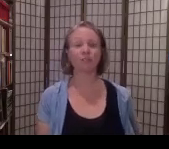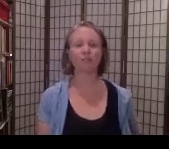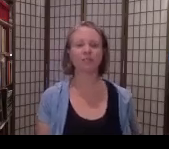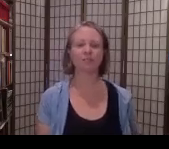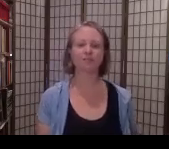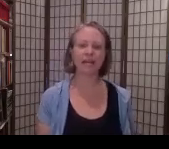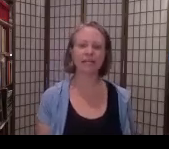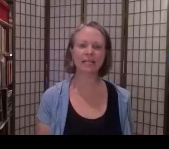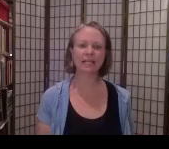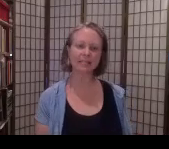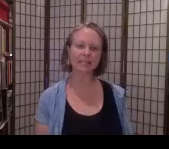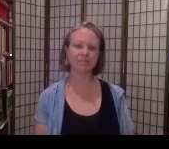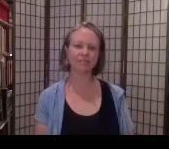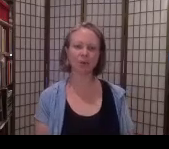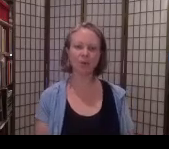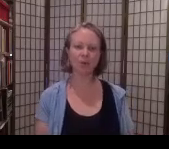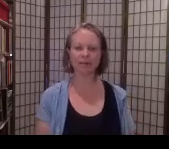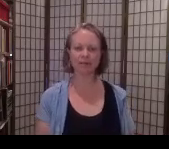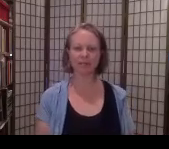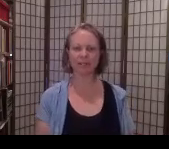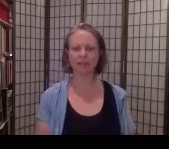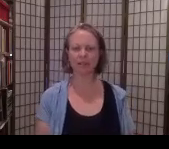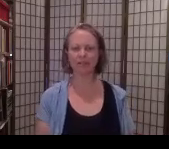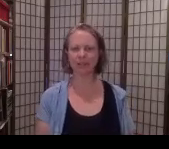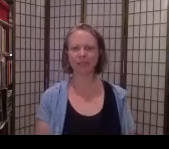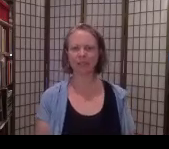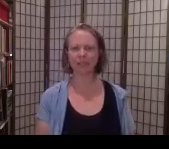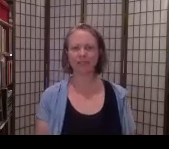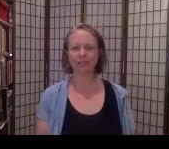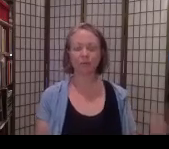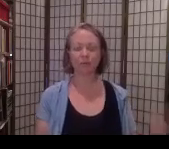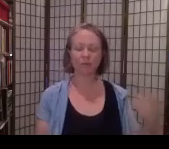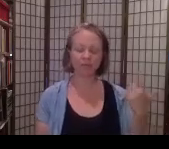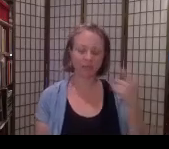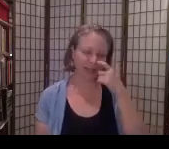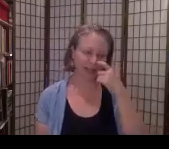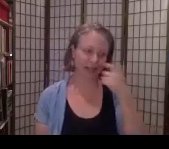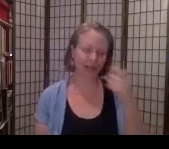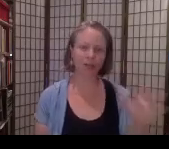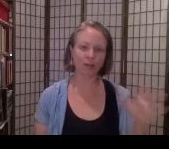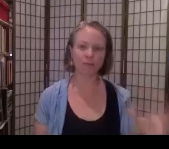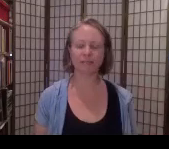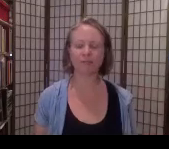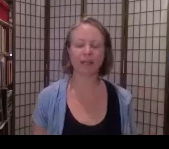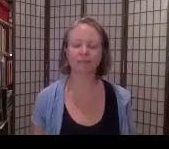us humans to find things that give us hope in our everyday life. Like, it's reminding me, like